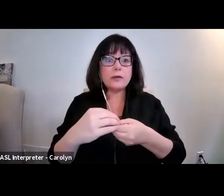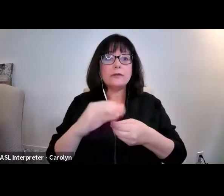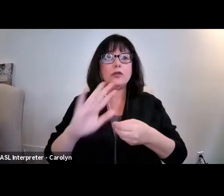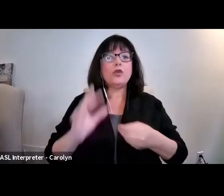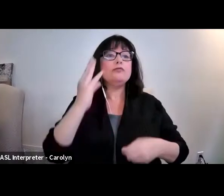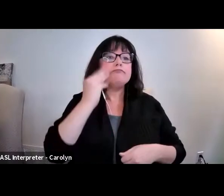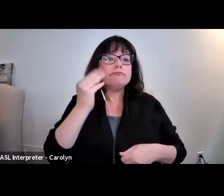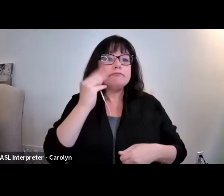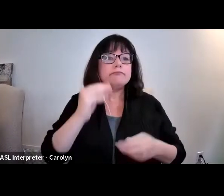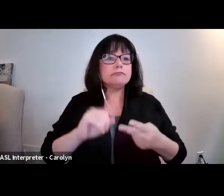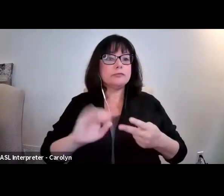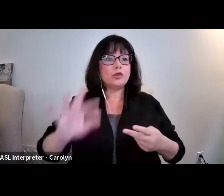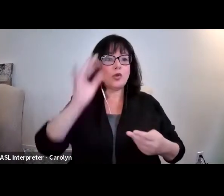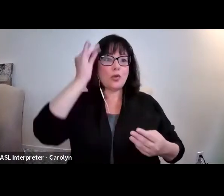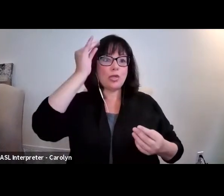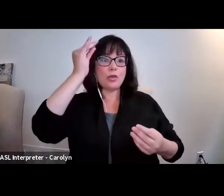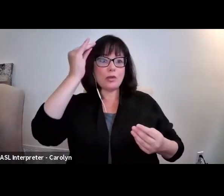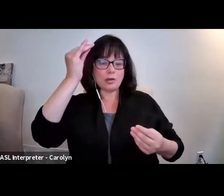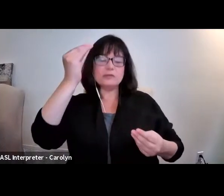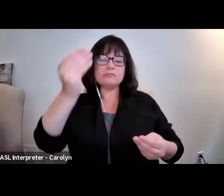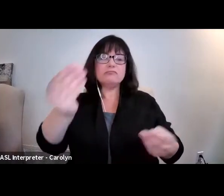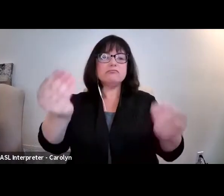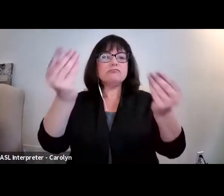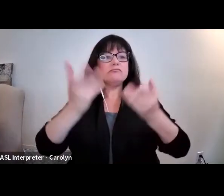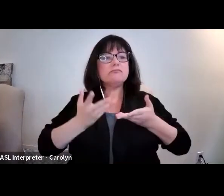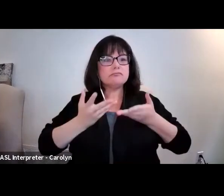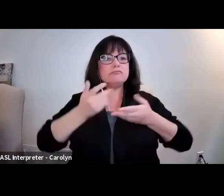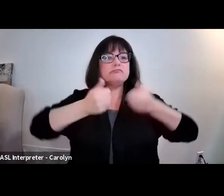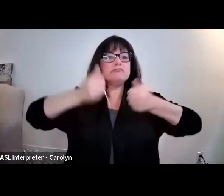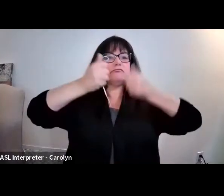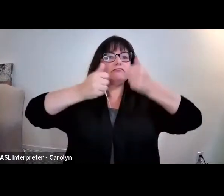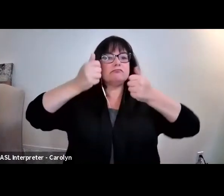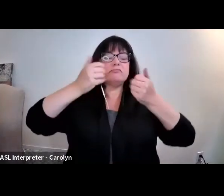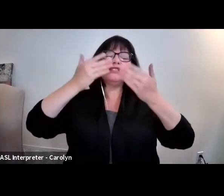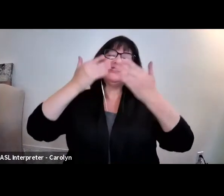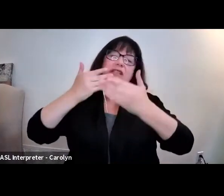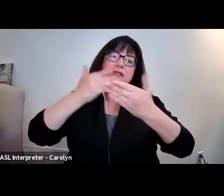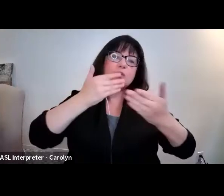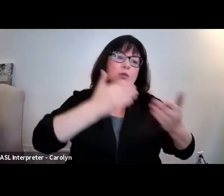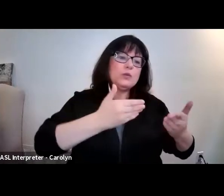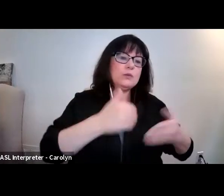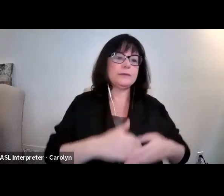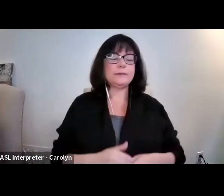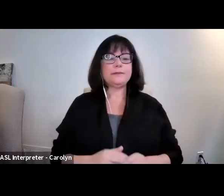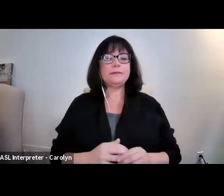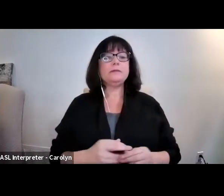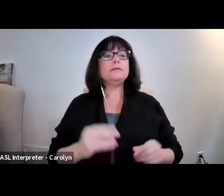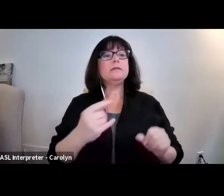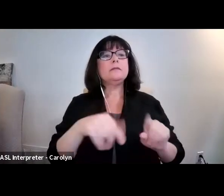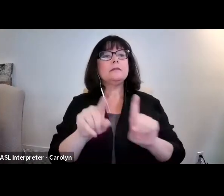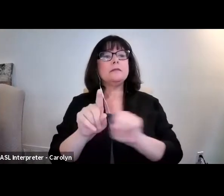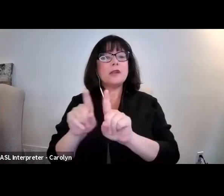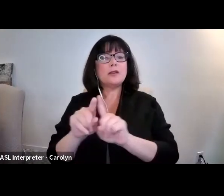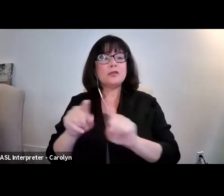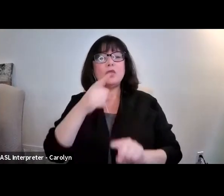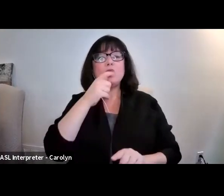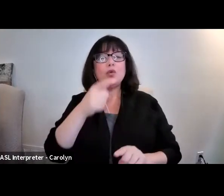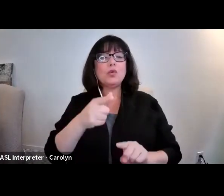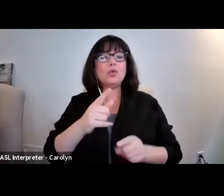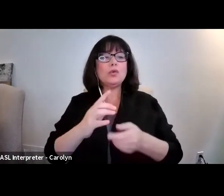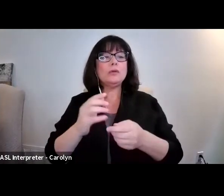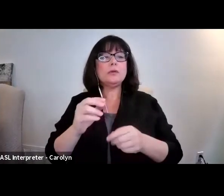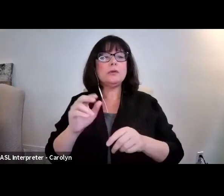I also want to thank those students and colleagues who for many years have worked to advance the equity, diversity,